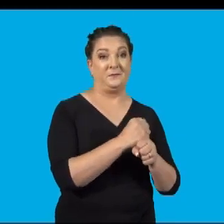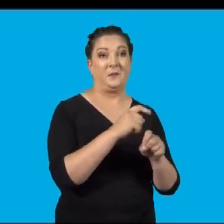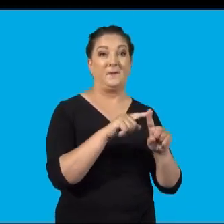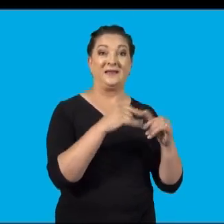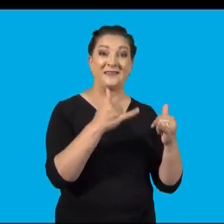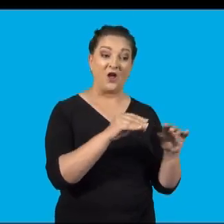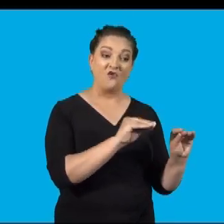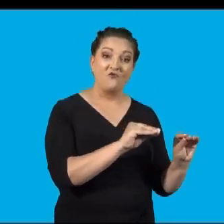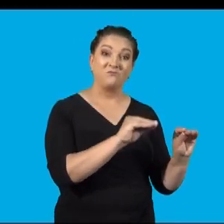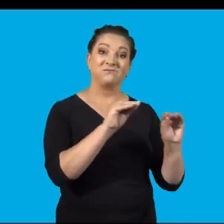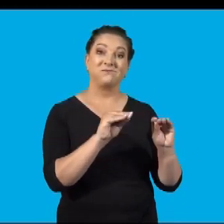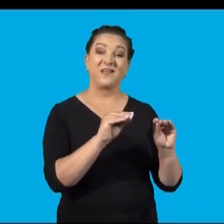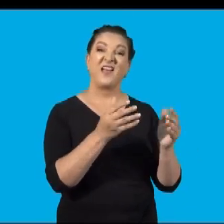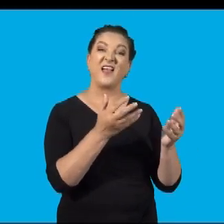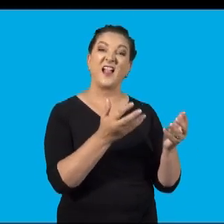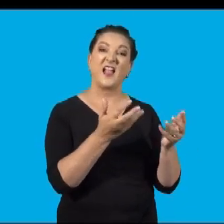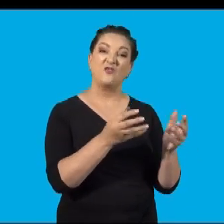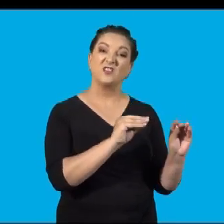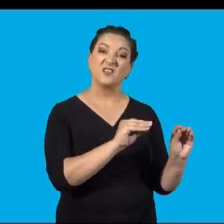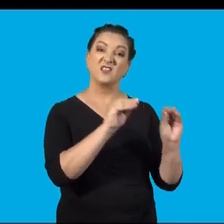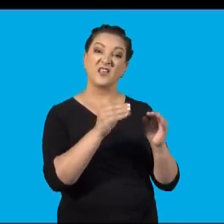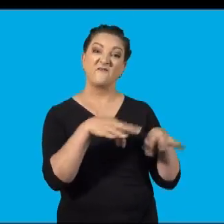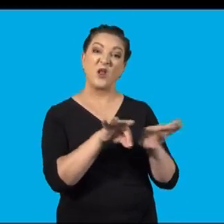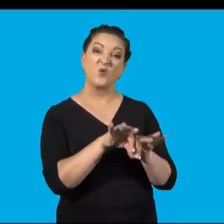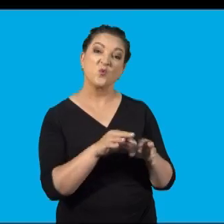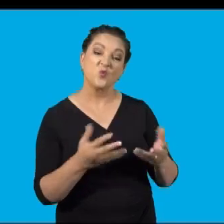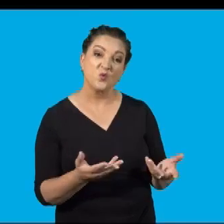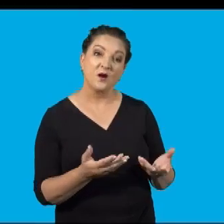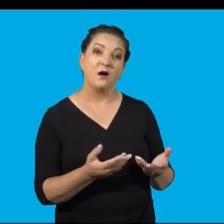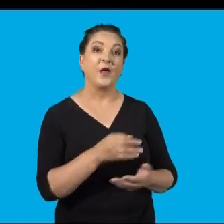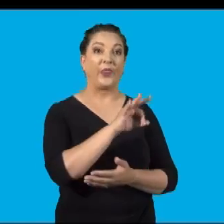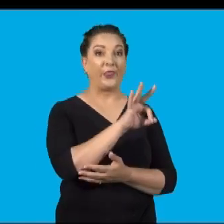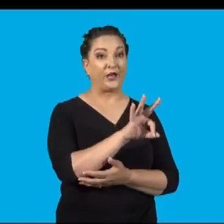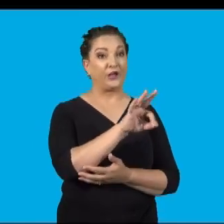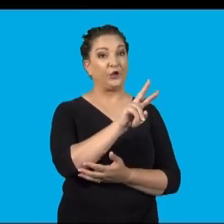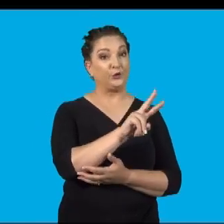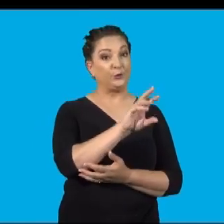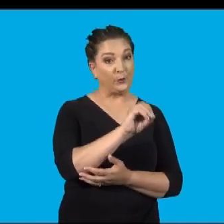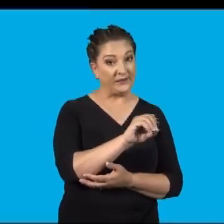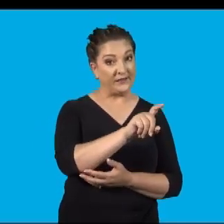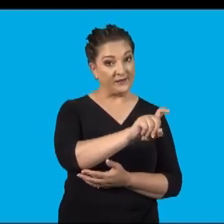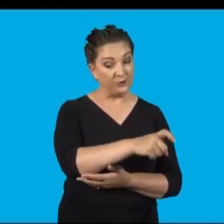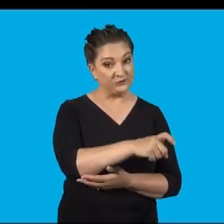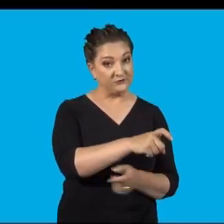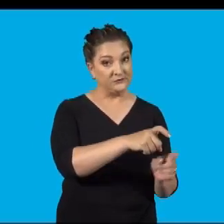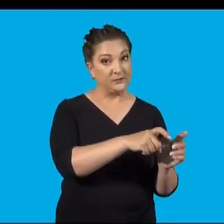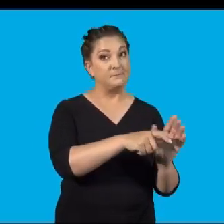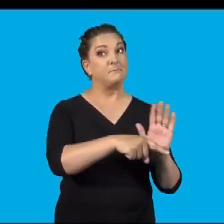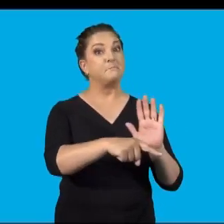method. That means I need the carrying value. And to get the carrying value, I'll say the cost, which is